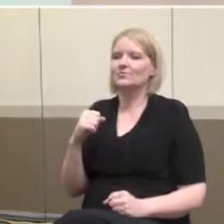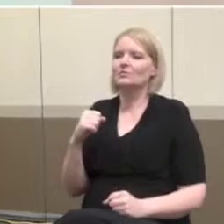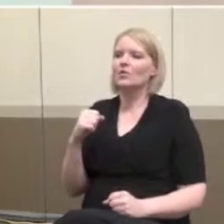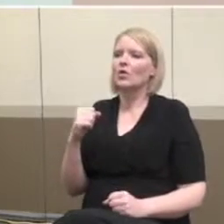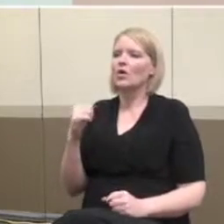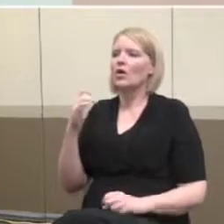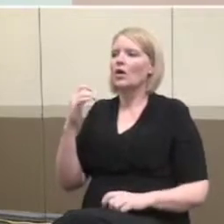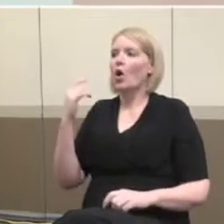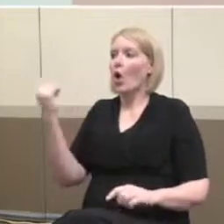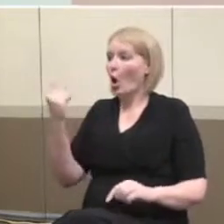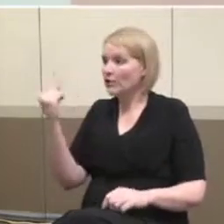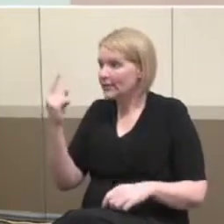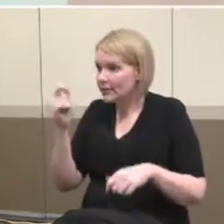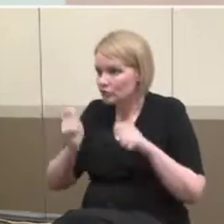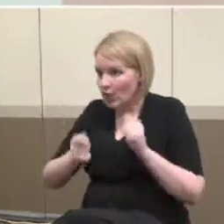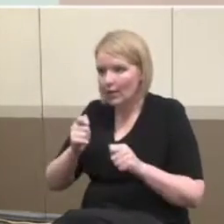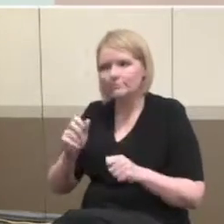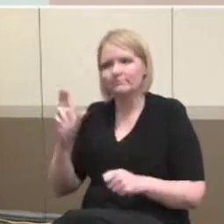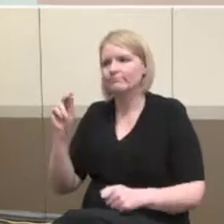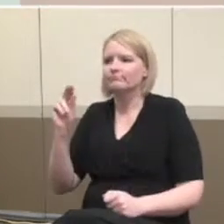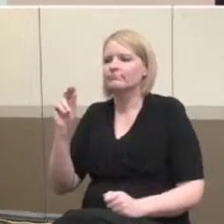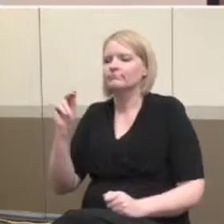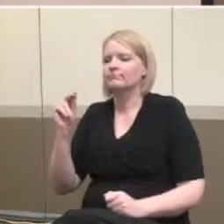Why not only drums? We don't use just drums.